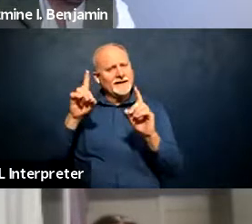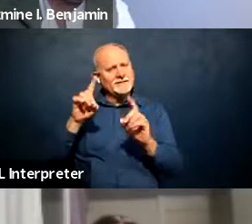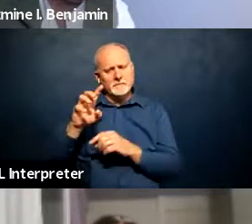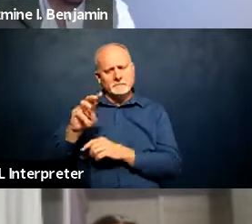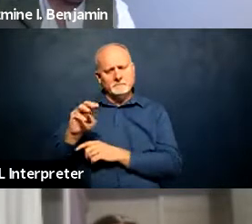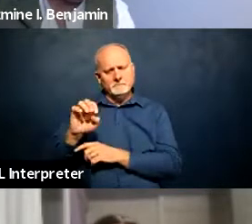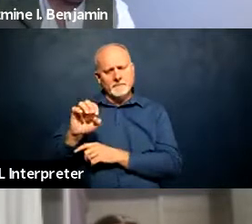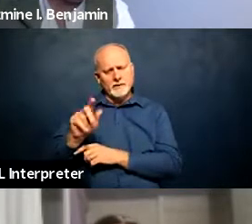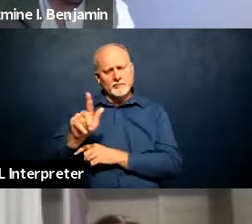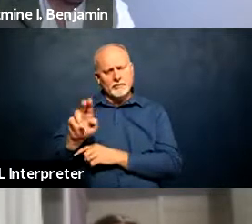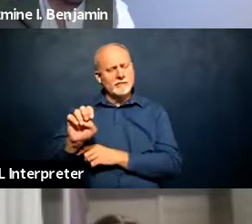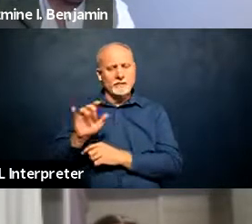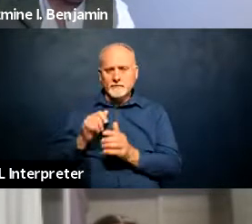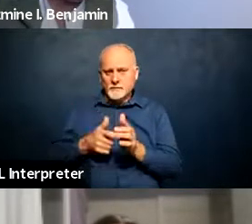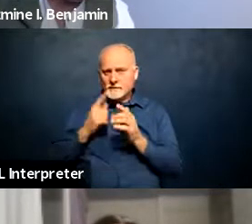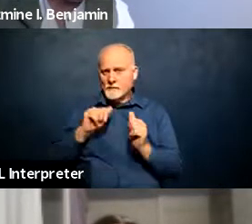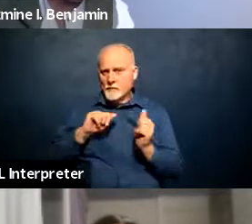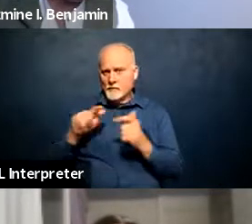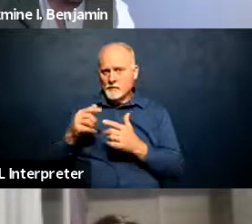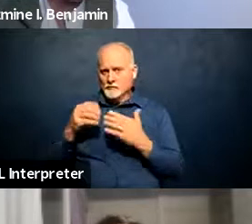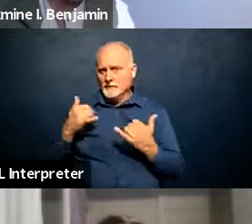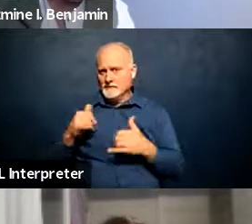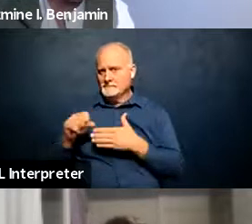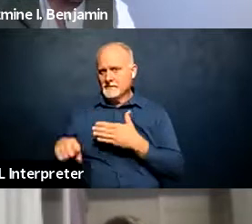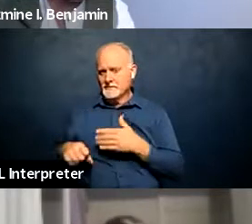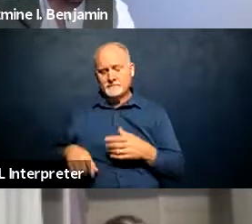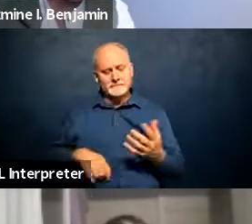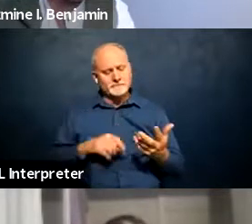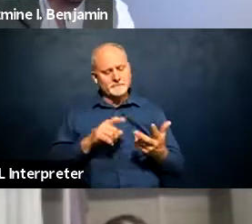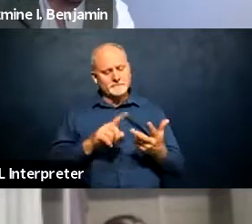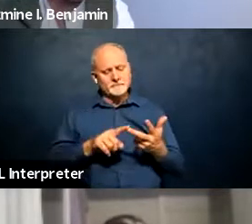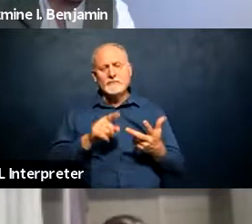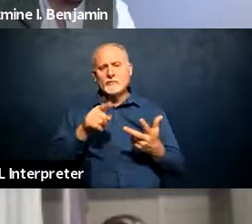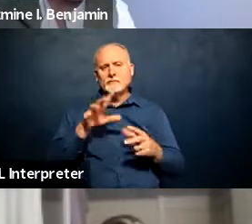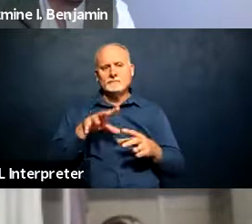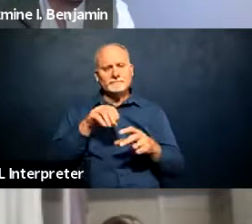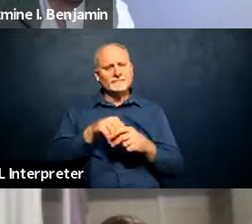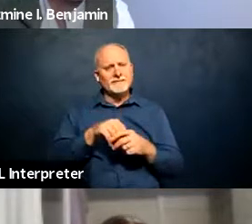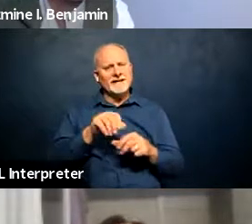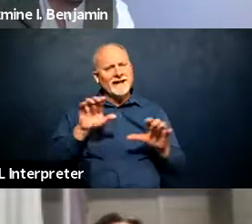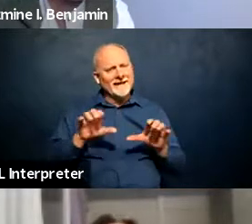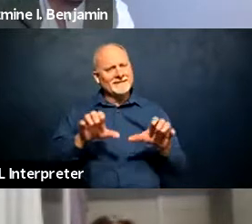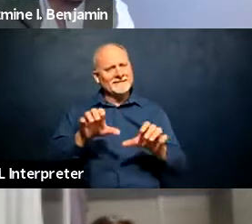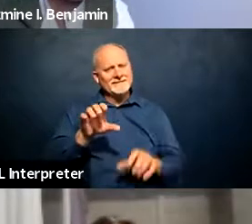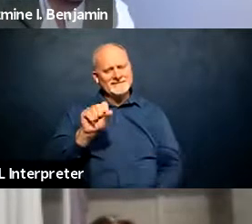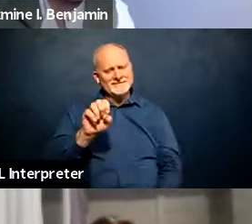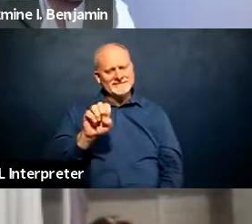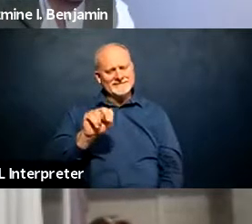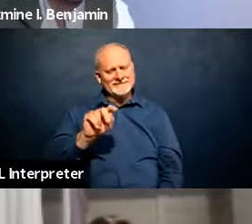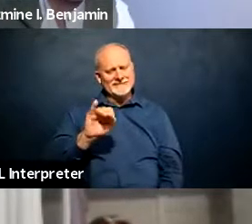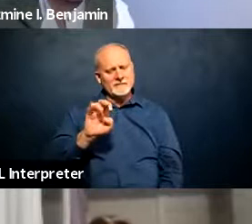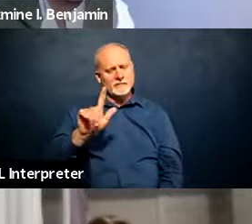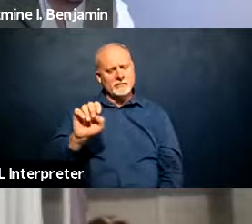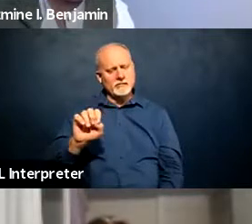module, which is mandatory for all students this semester, and also that you'll participate in active Sentinel testing. There's no way that we